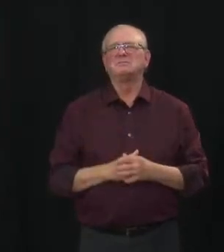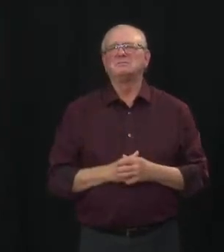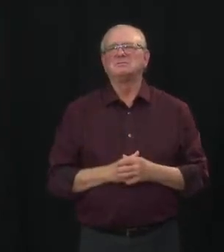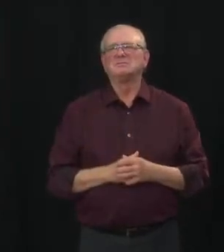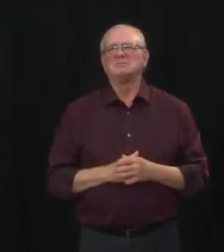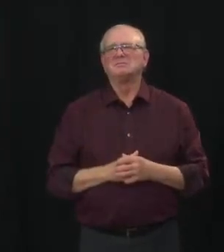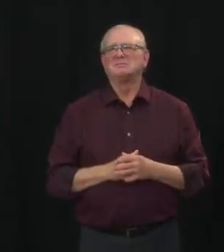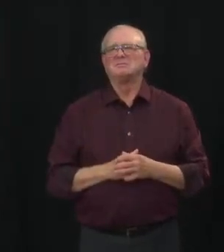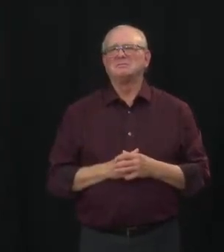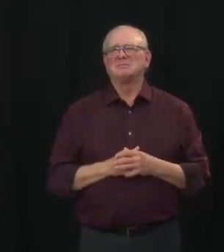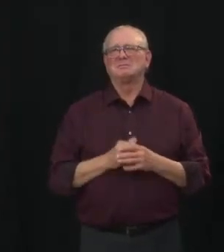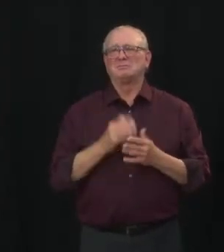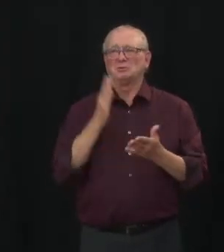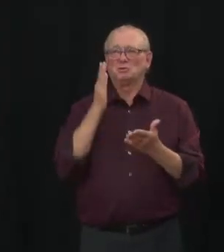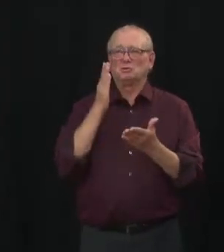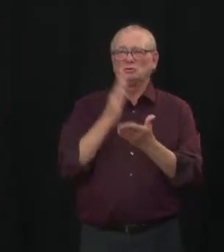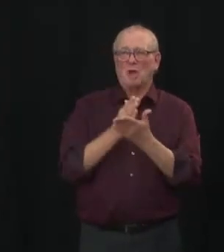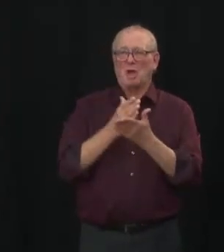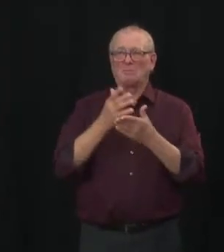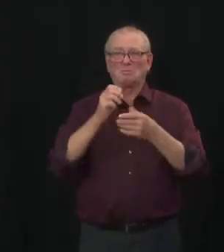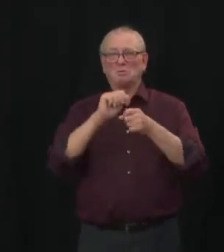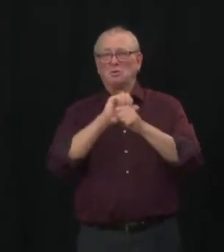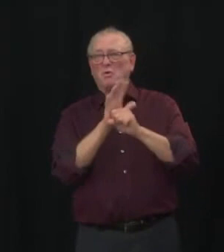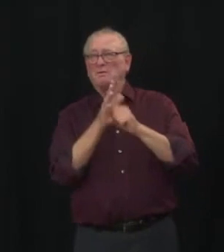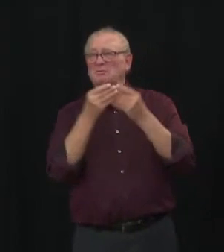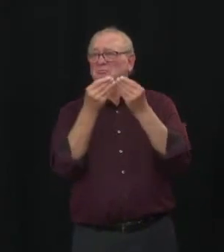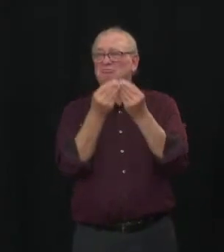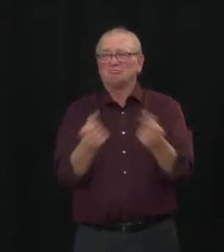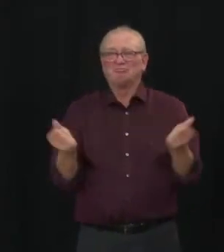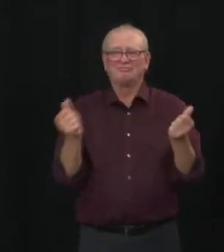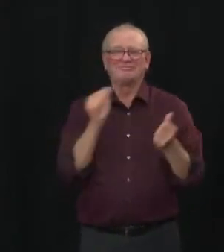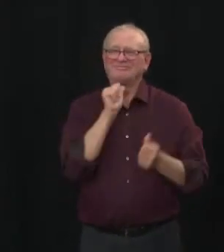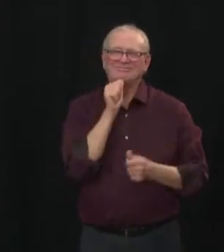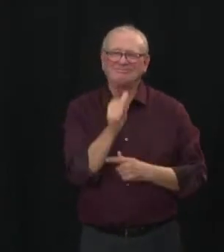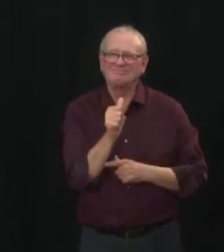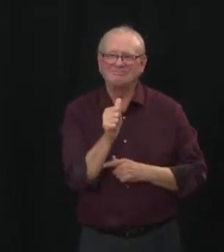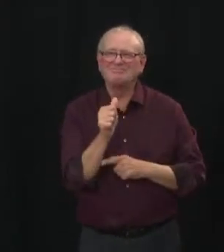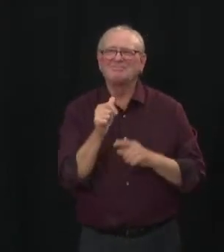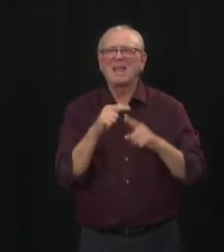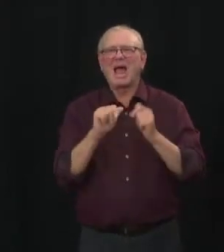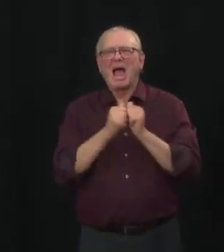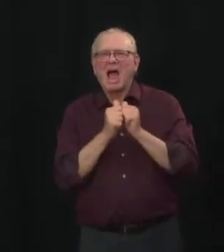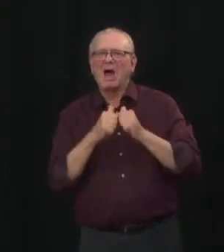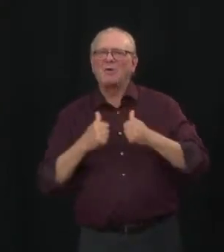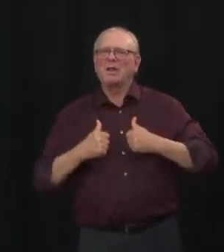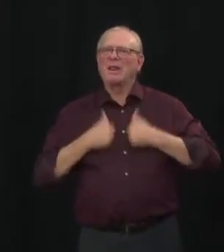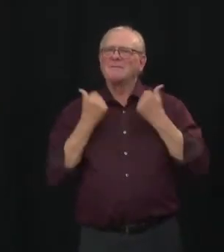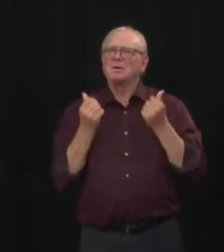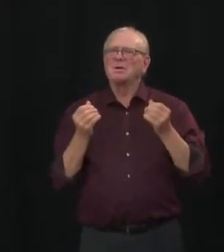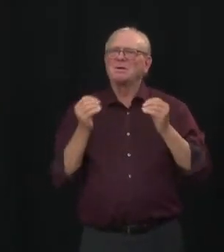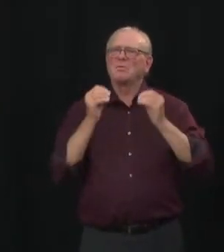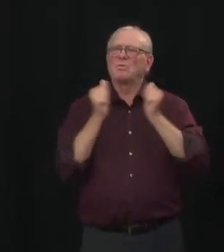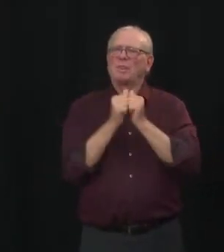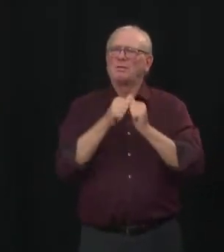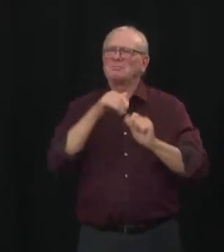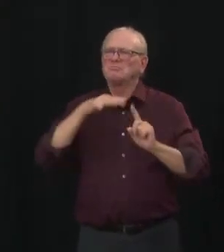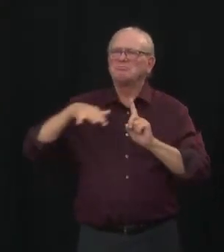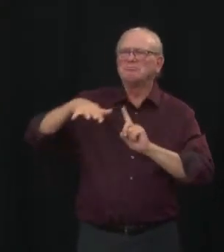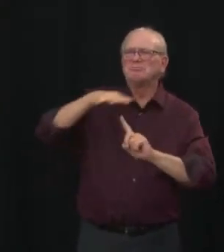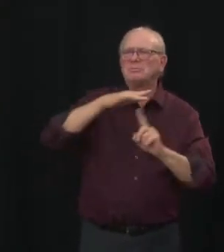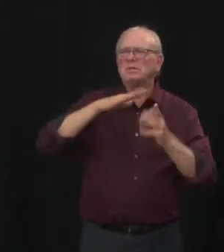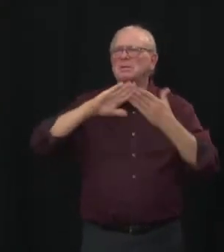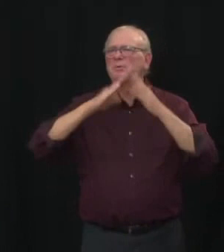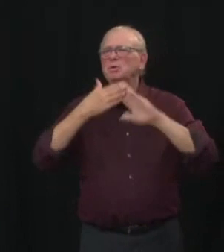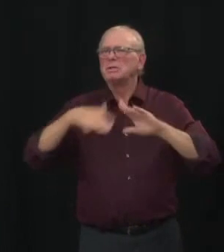or minimizing it, but controlling it and at the same time doing the other work we need to do. Yesterday was the first day for people